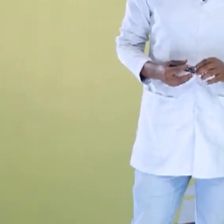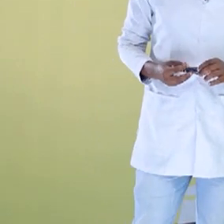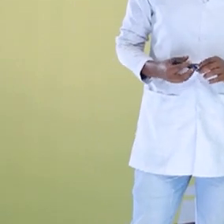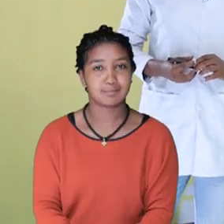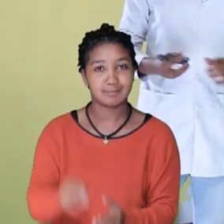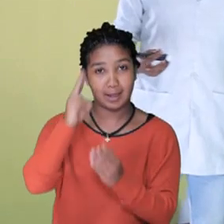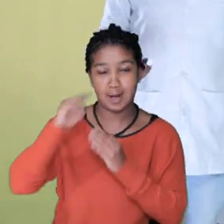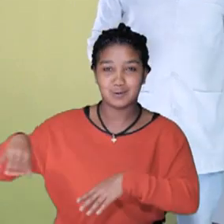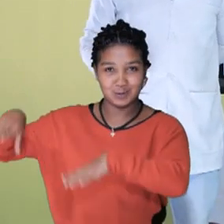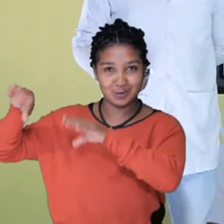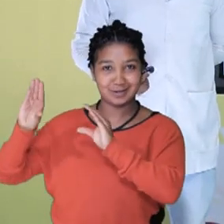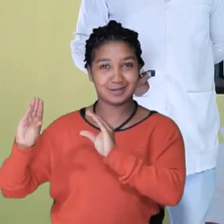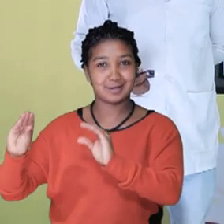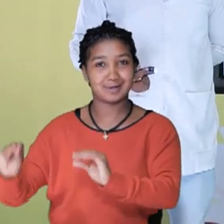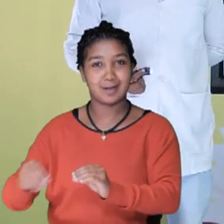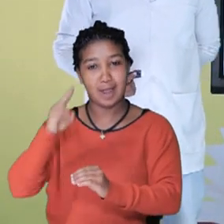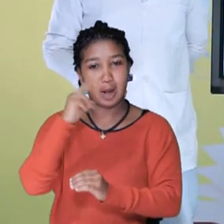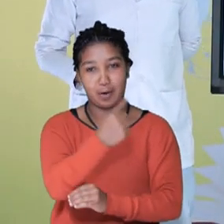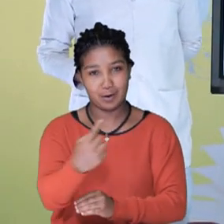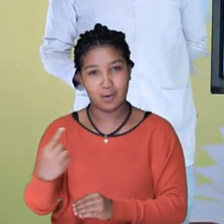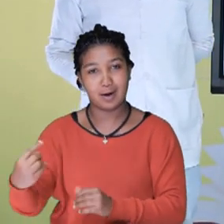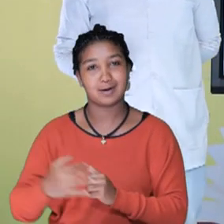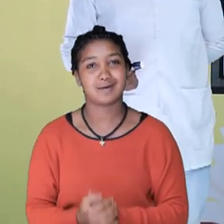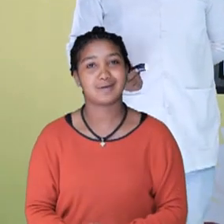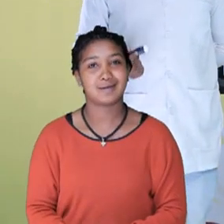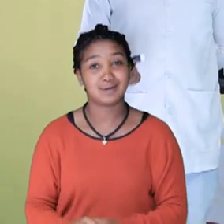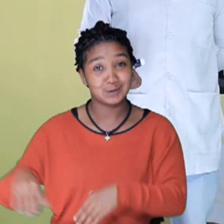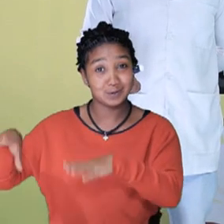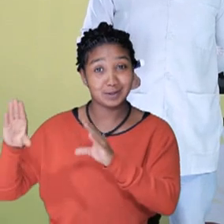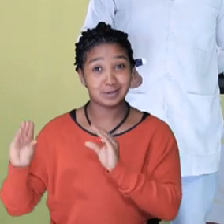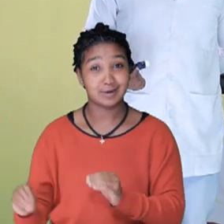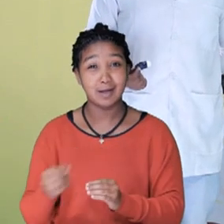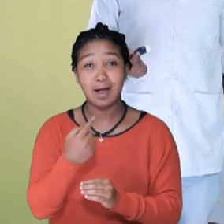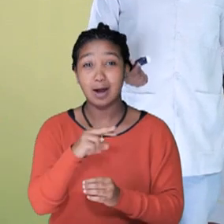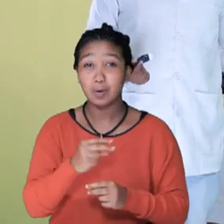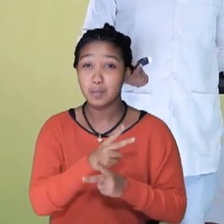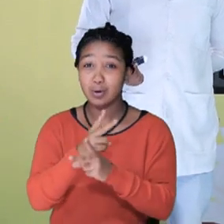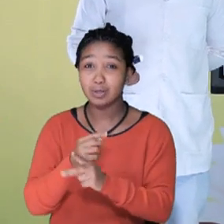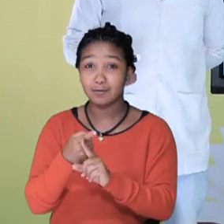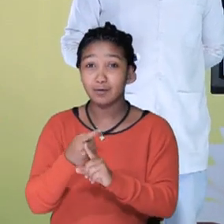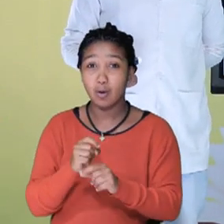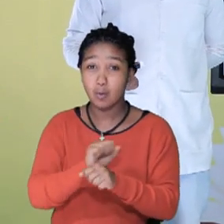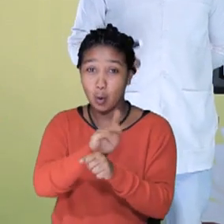Hello students, hello everyone. Students, are you protect yourselves from